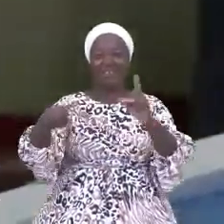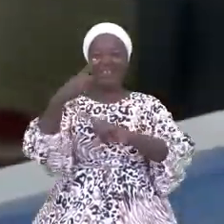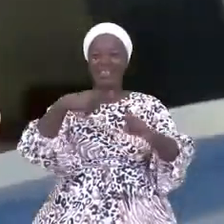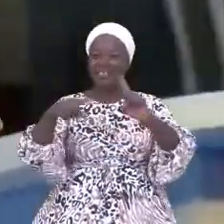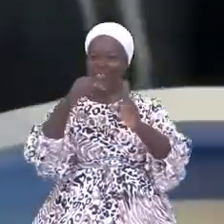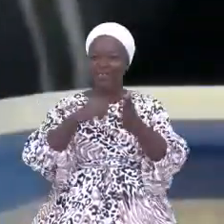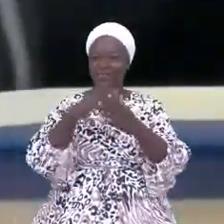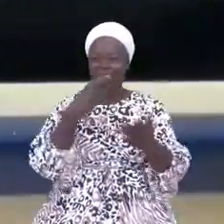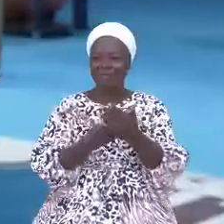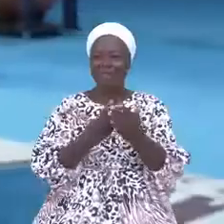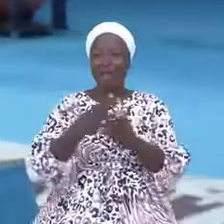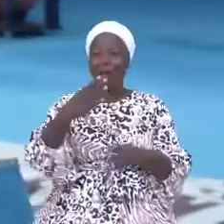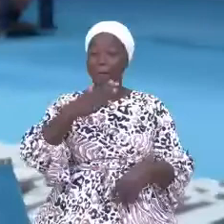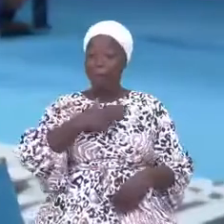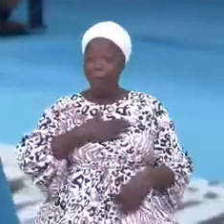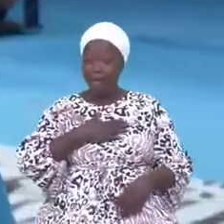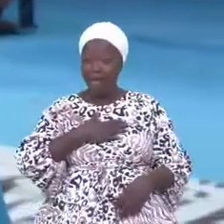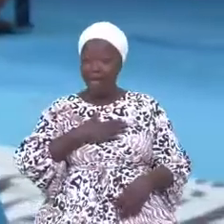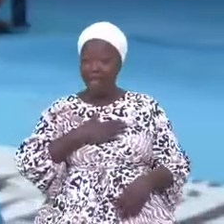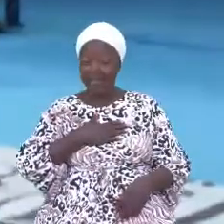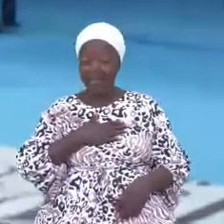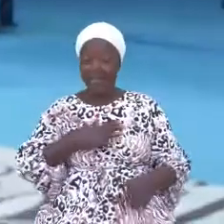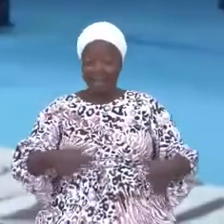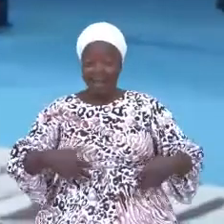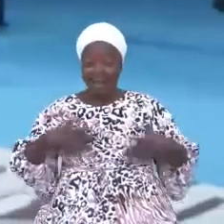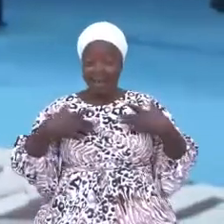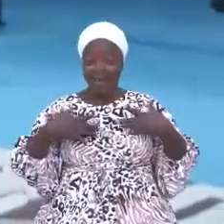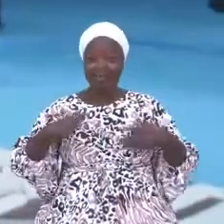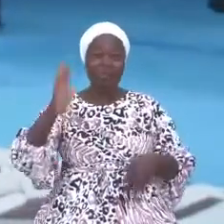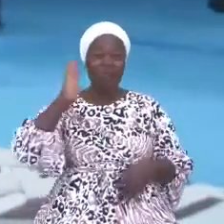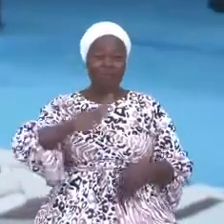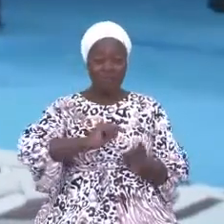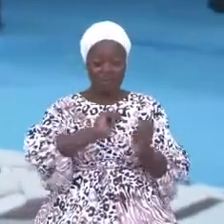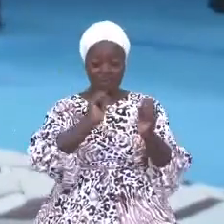now. My life will turn around.